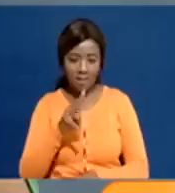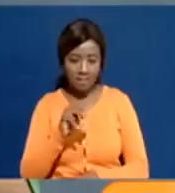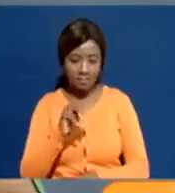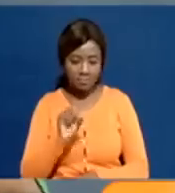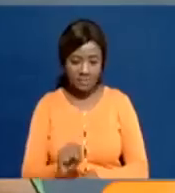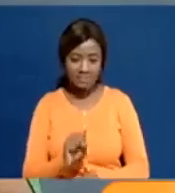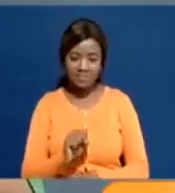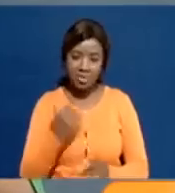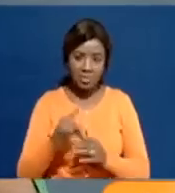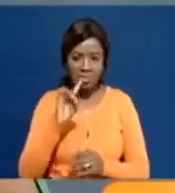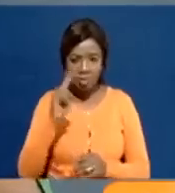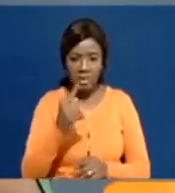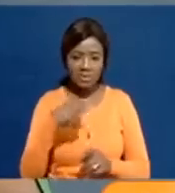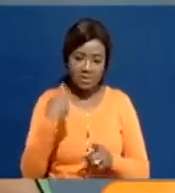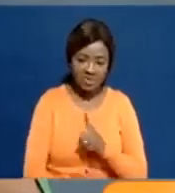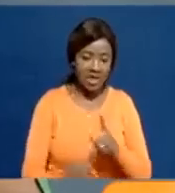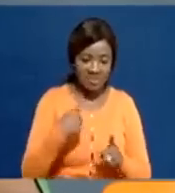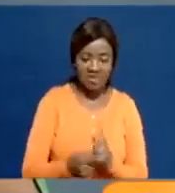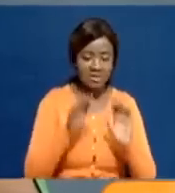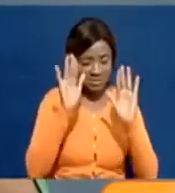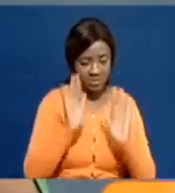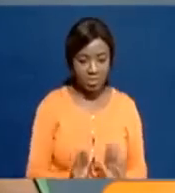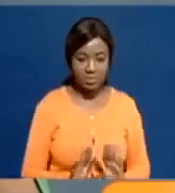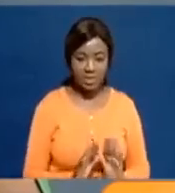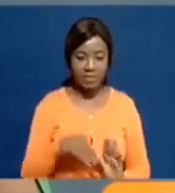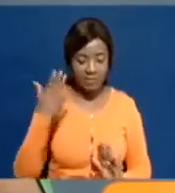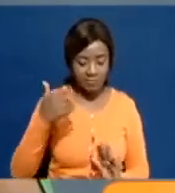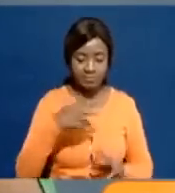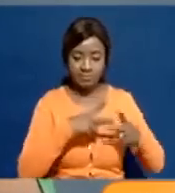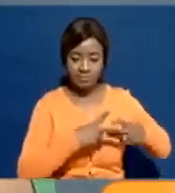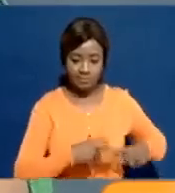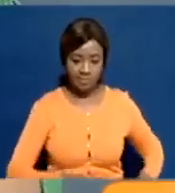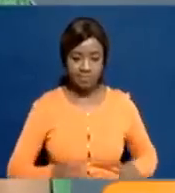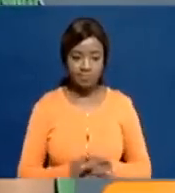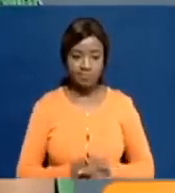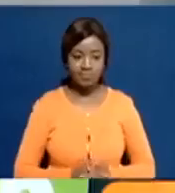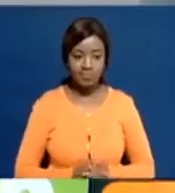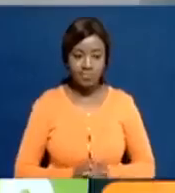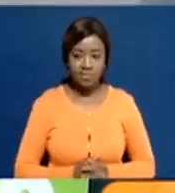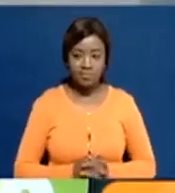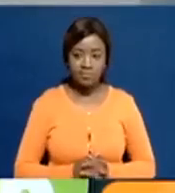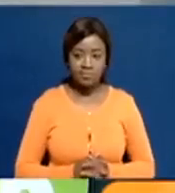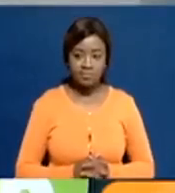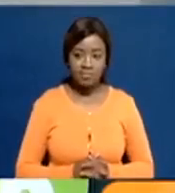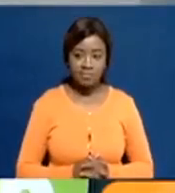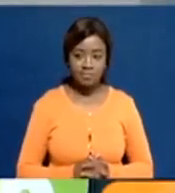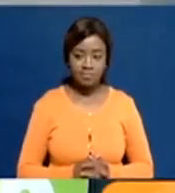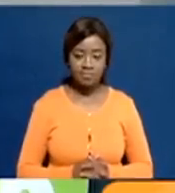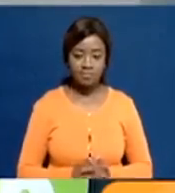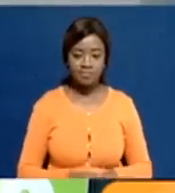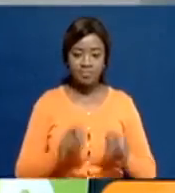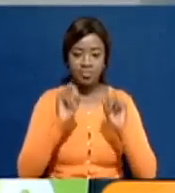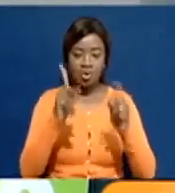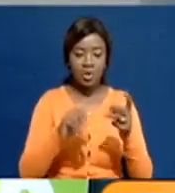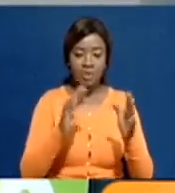year, once every year, very good for us. We have to keep checking. Mm-hmm. I wonder if we can get Richard on the line, not yet. Okay,